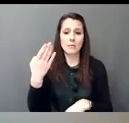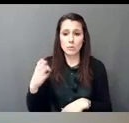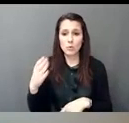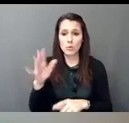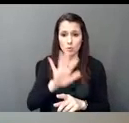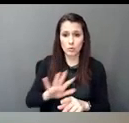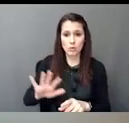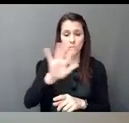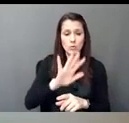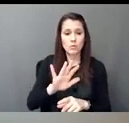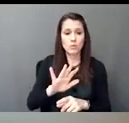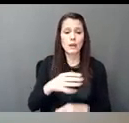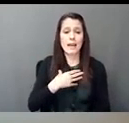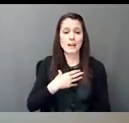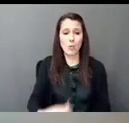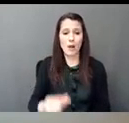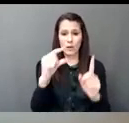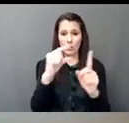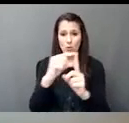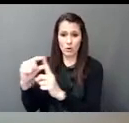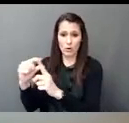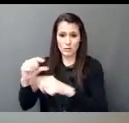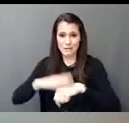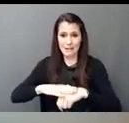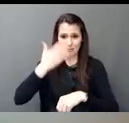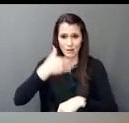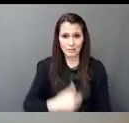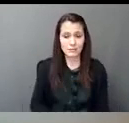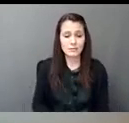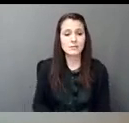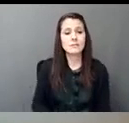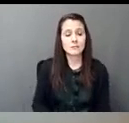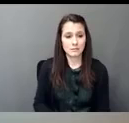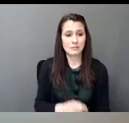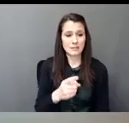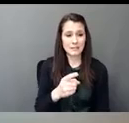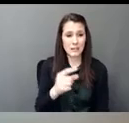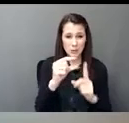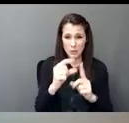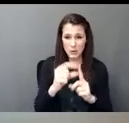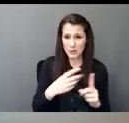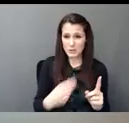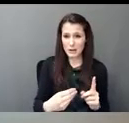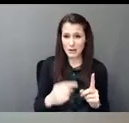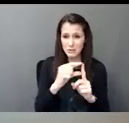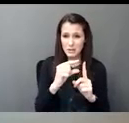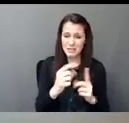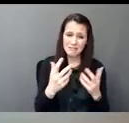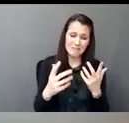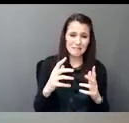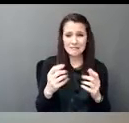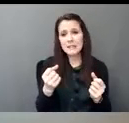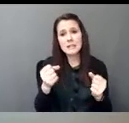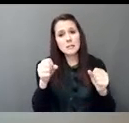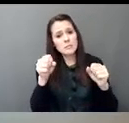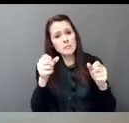a white text overlay. So the text on top of this blue background, many people can read it,